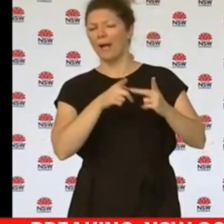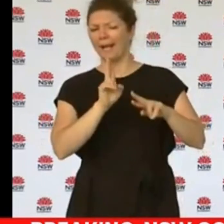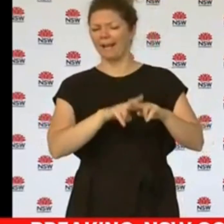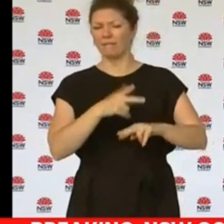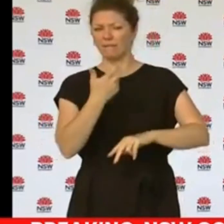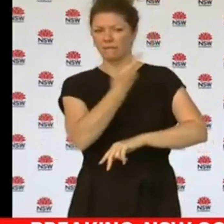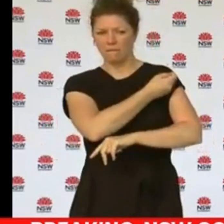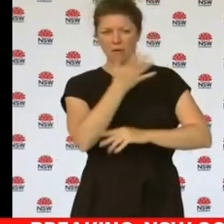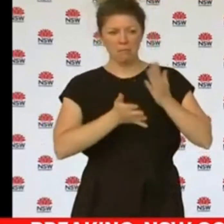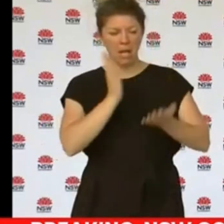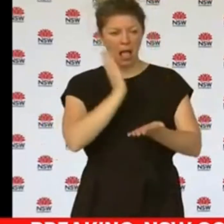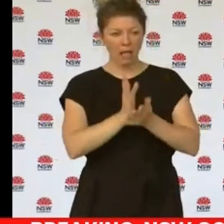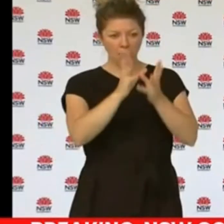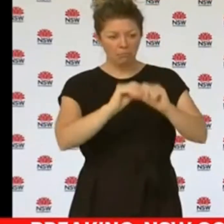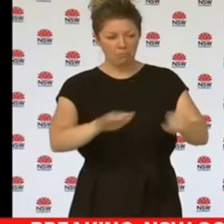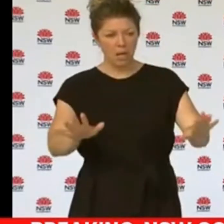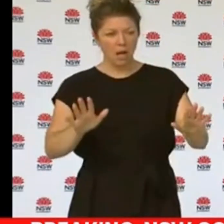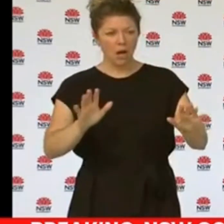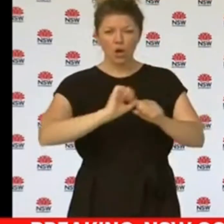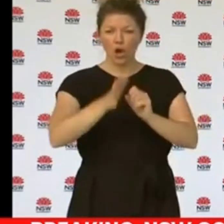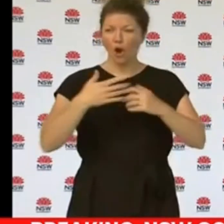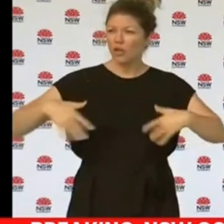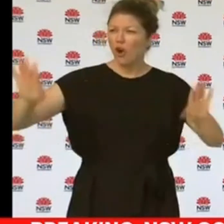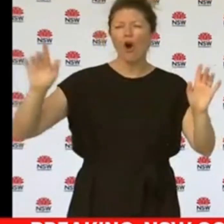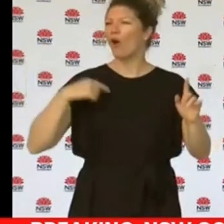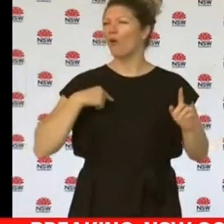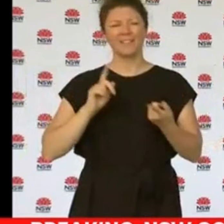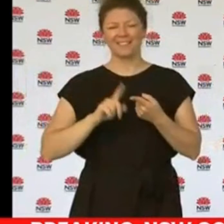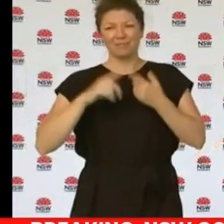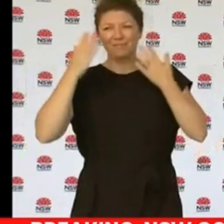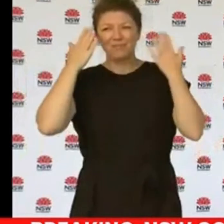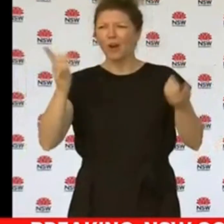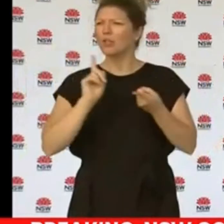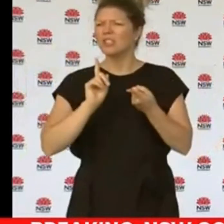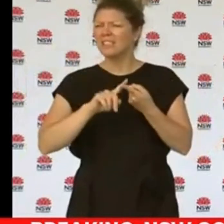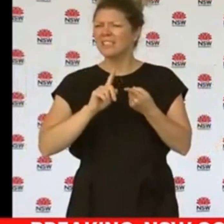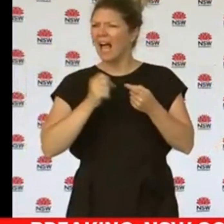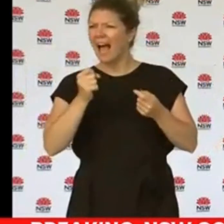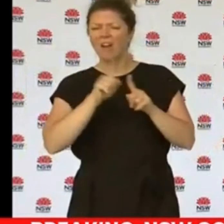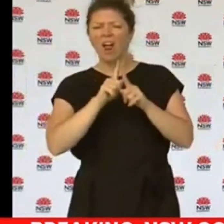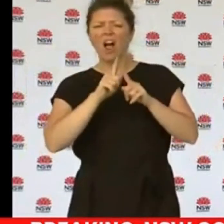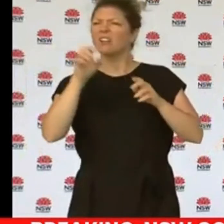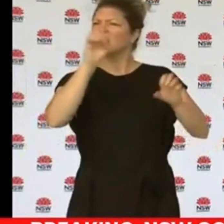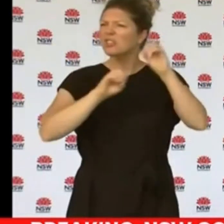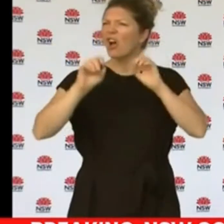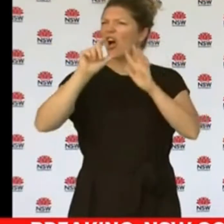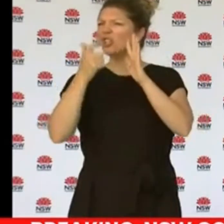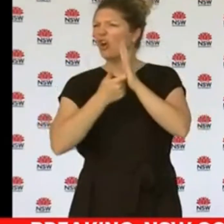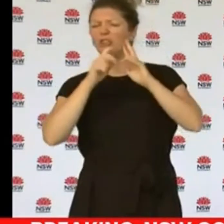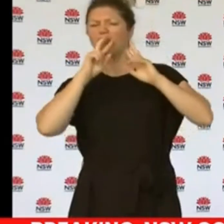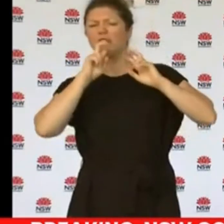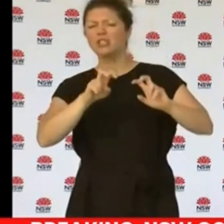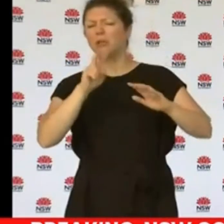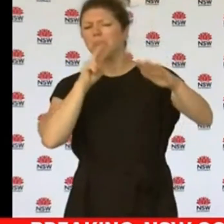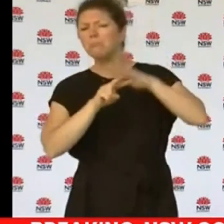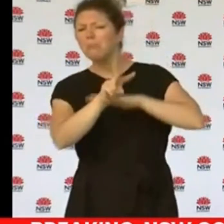it impacts and how it actually works in the real world. So there's lots of modelling and there's lots of speculation, but there is still